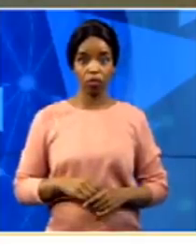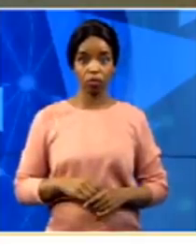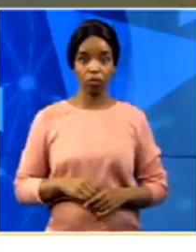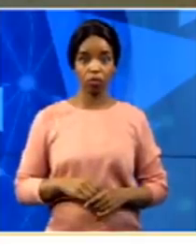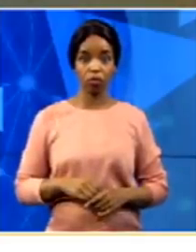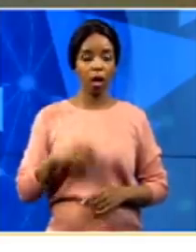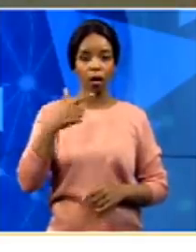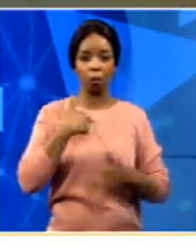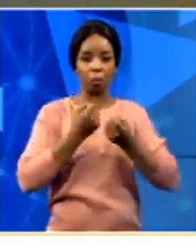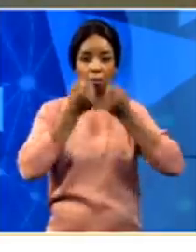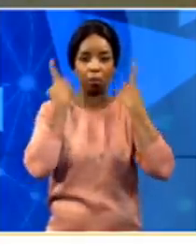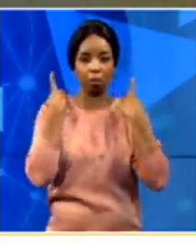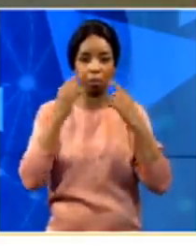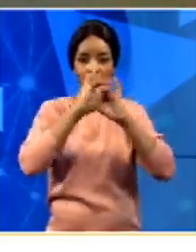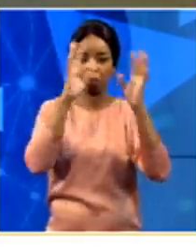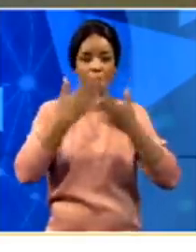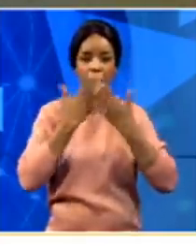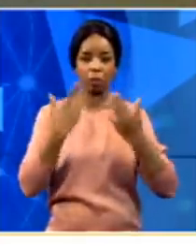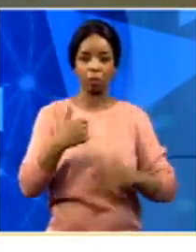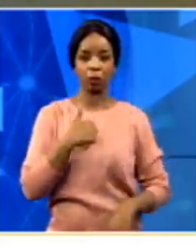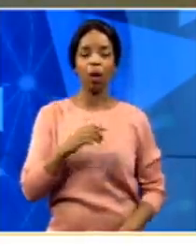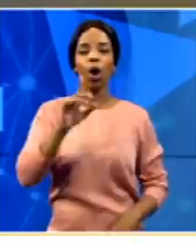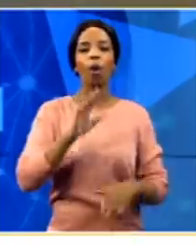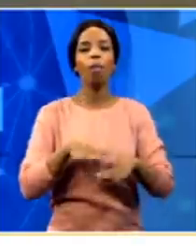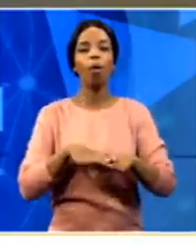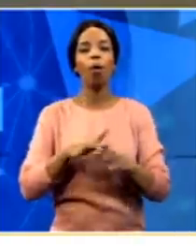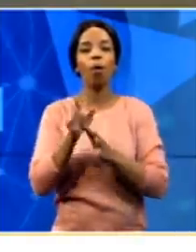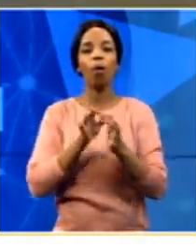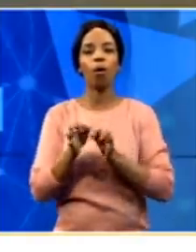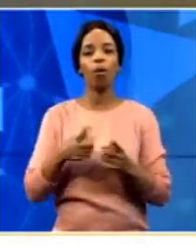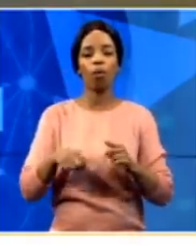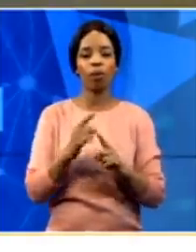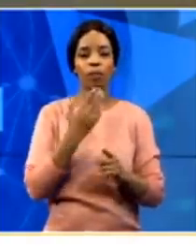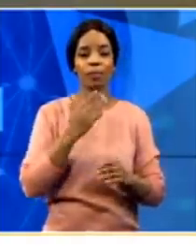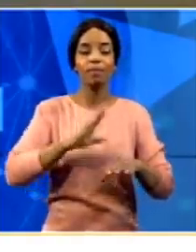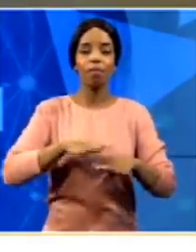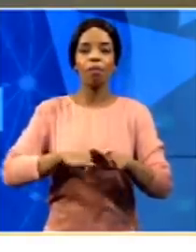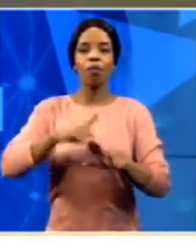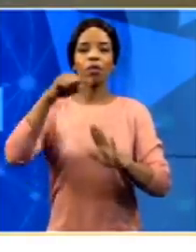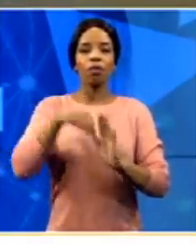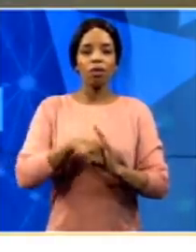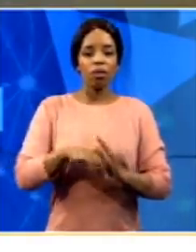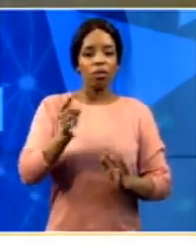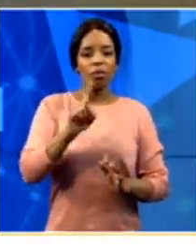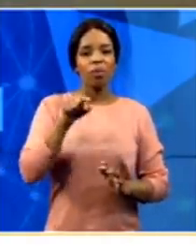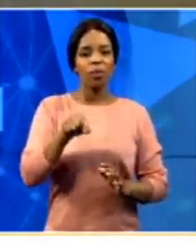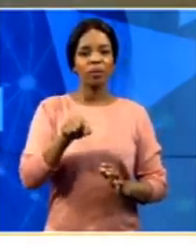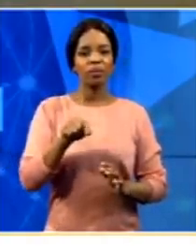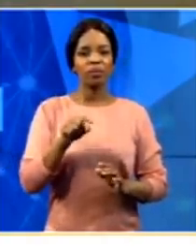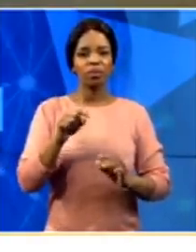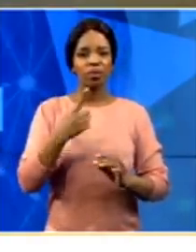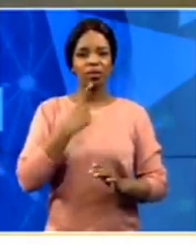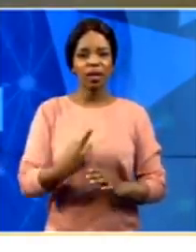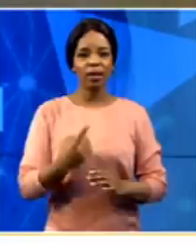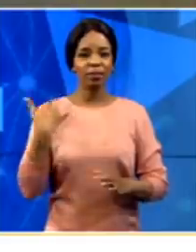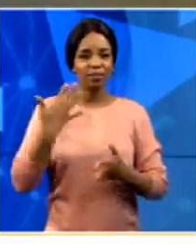I don't think I understand the question clearly. Richel, talk to us a little bit more. Just give us some more details, because what is it that you haven't been given?